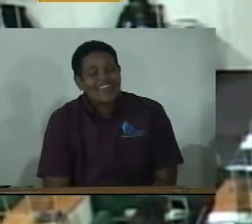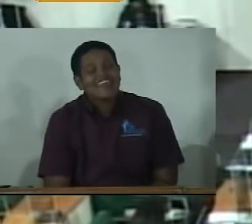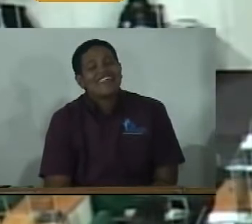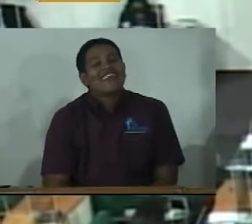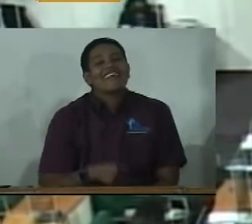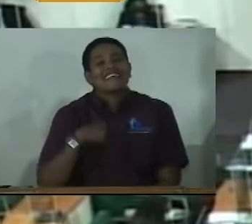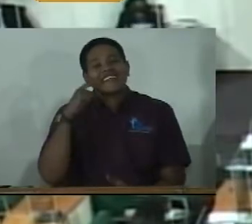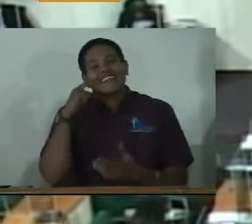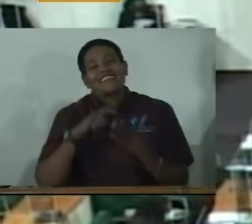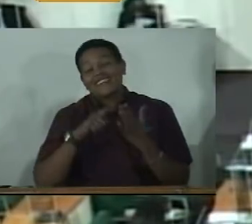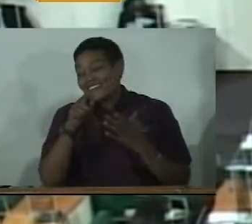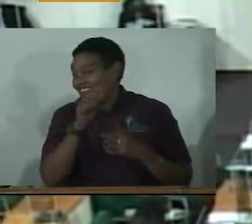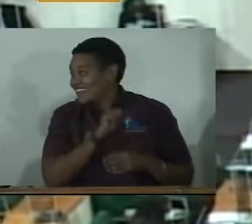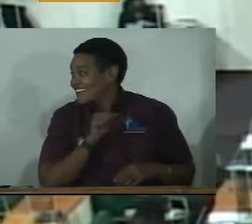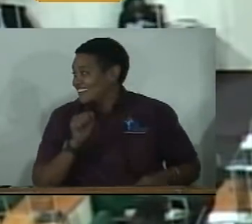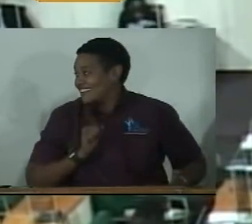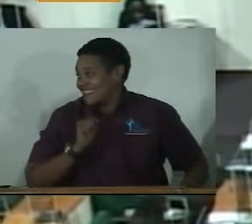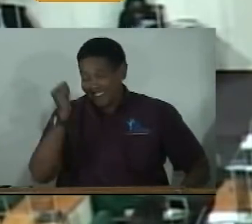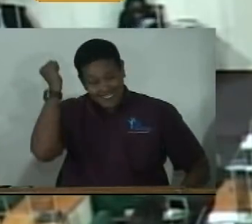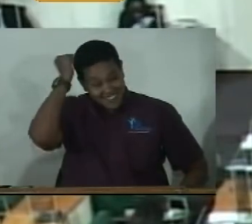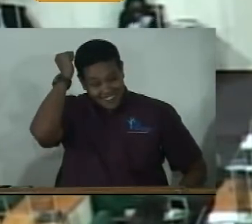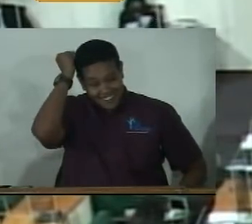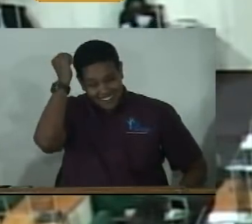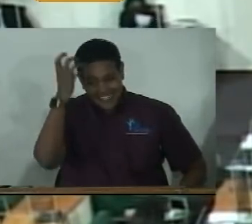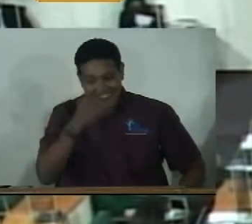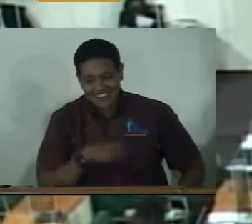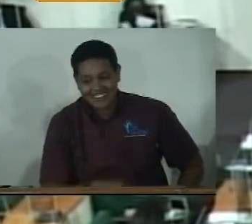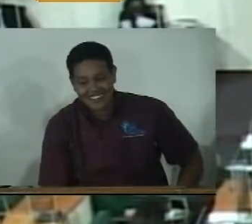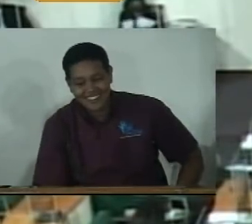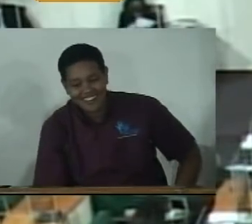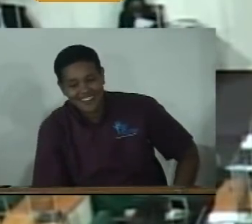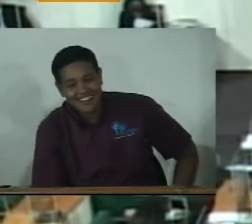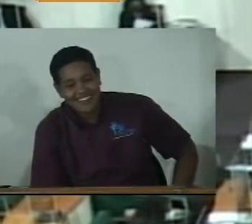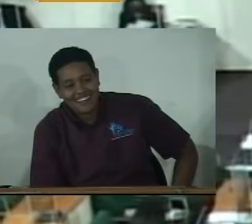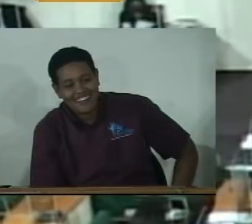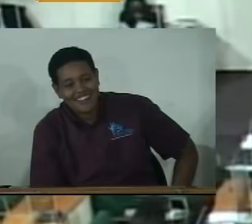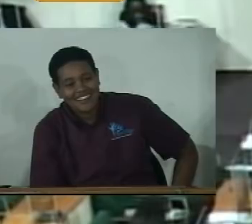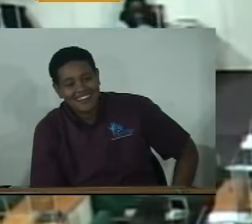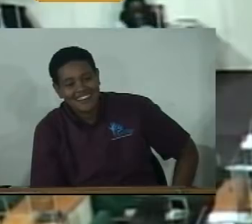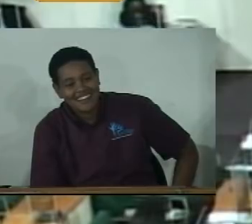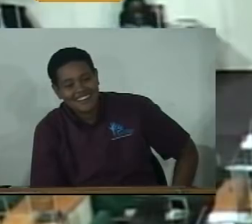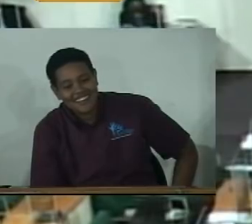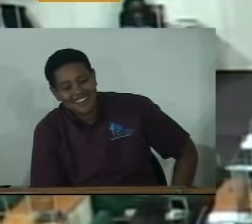I recognize you, Senator Bunting. Thank you.